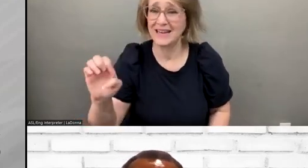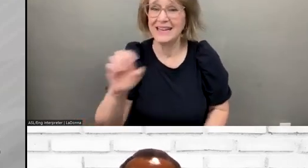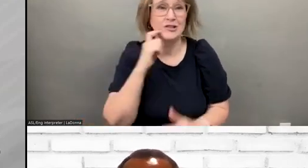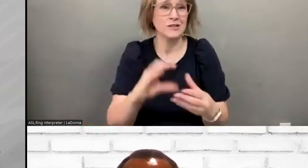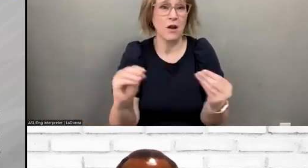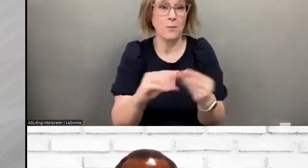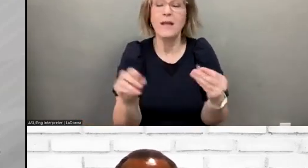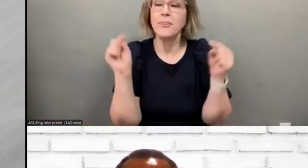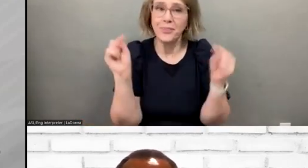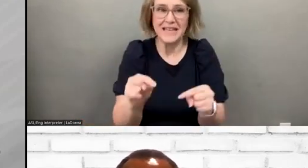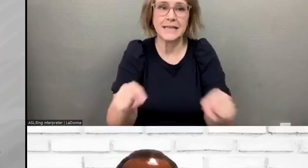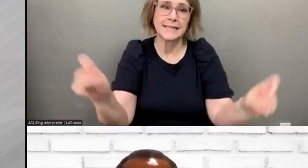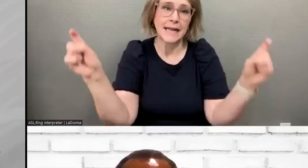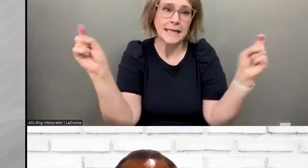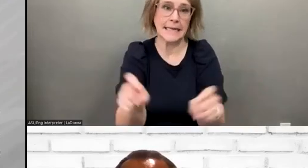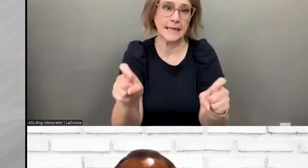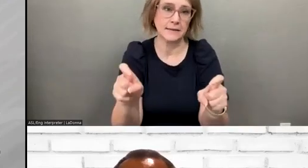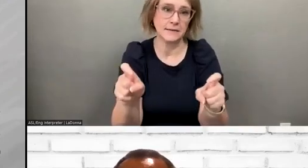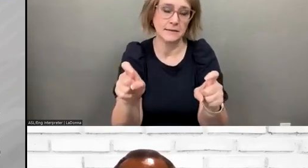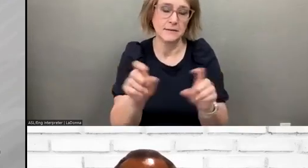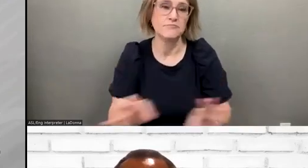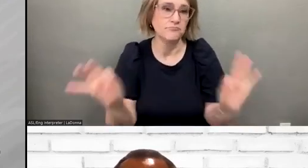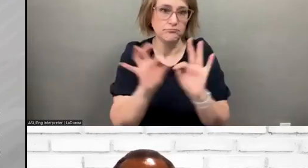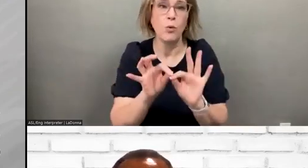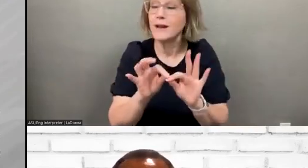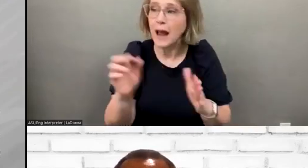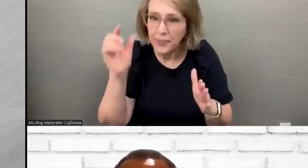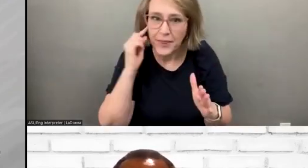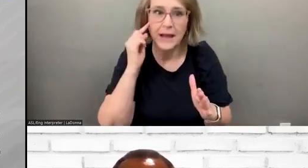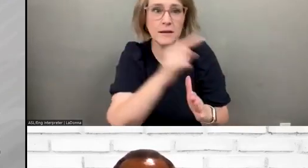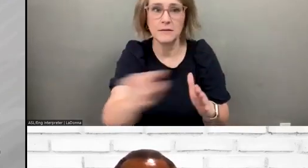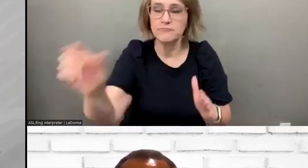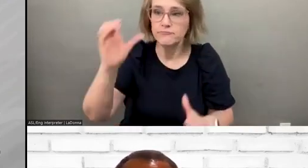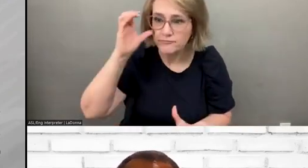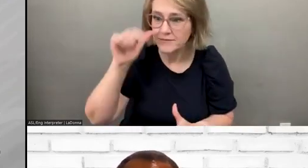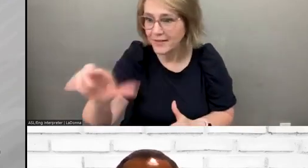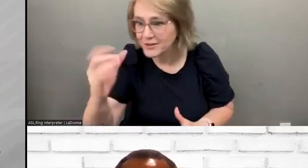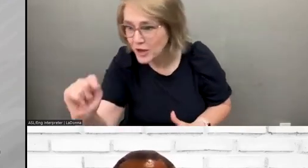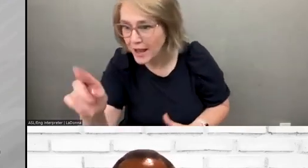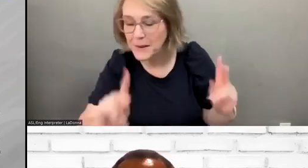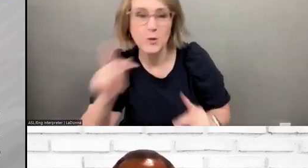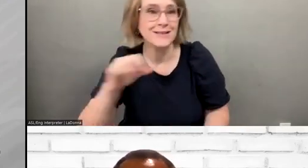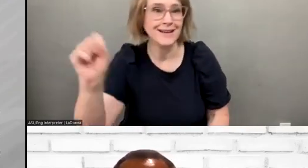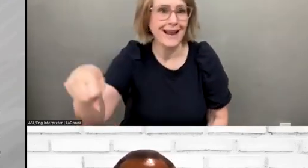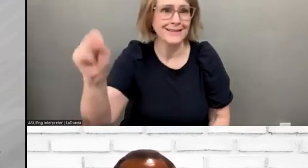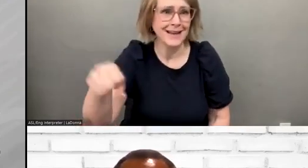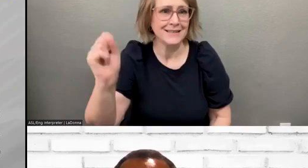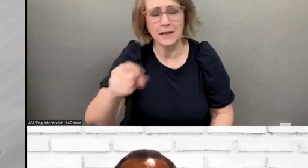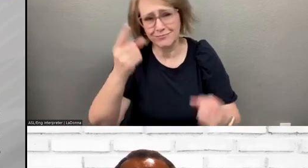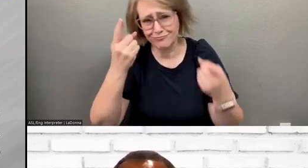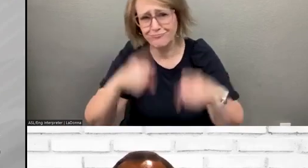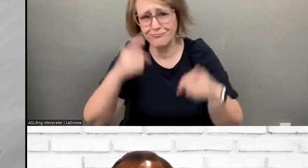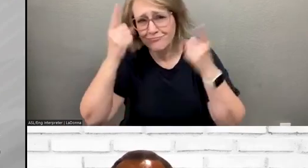a needed element. And I think people have heard it. And what I can see from the chat box is that this is the beginning of